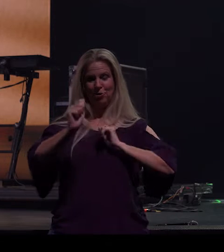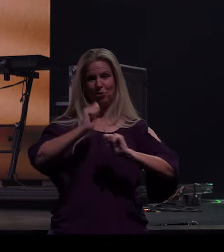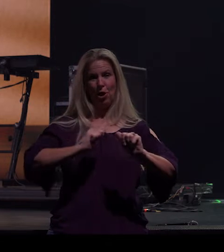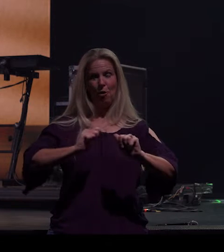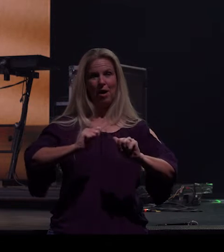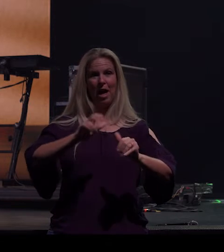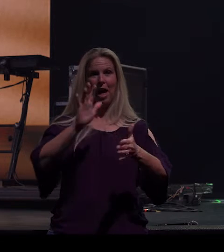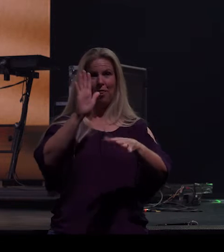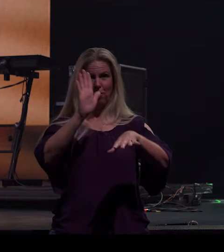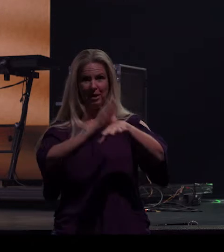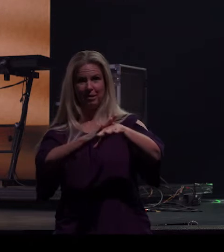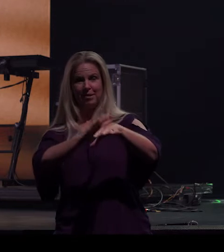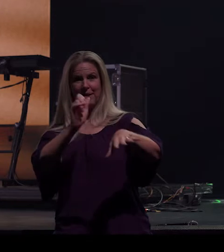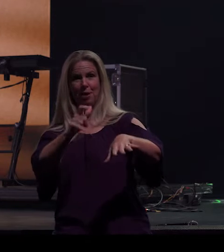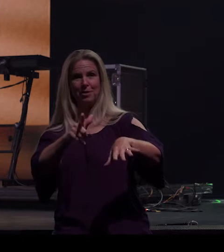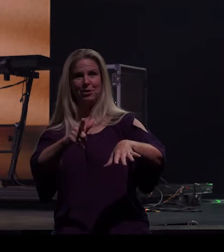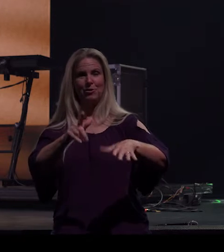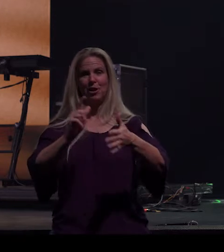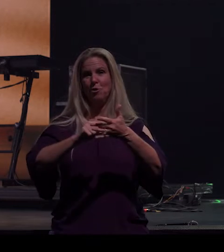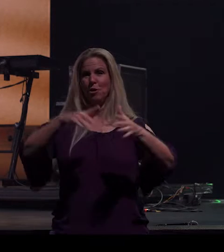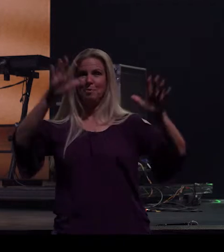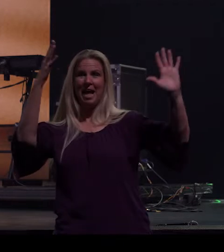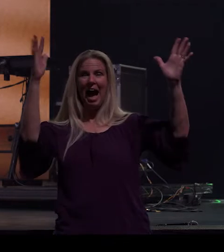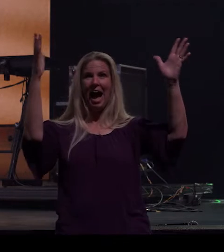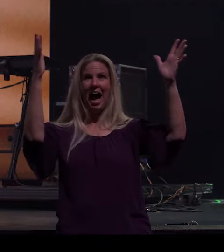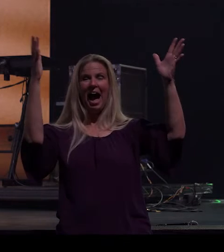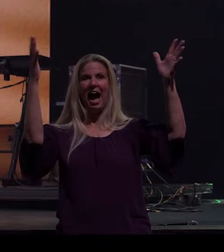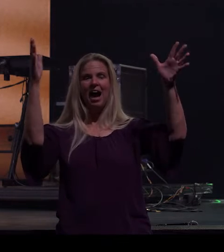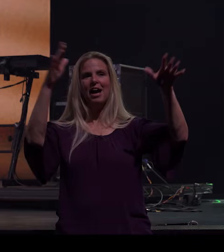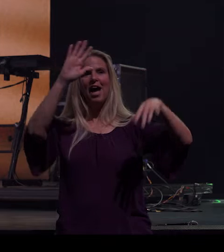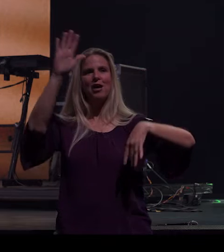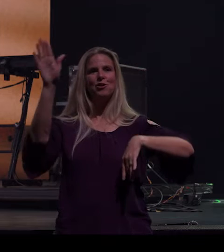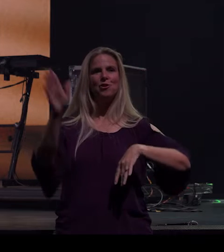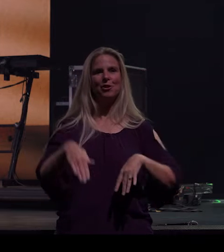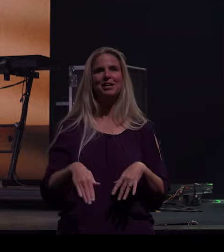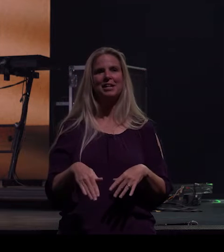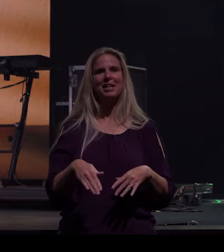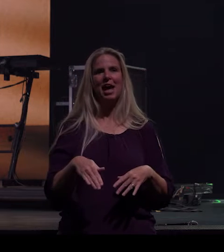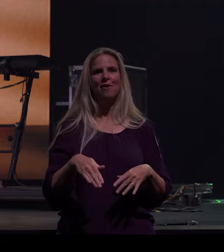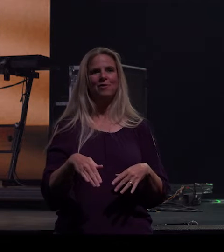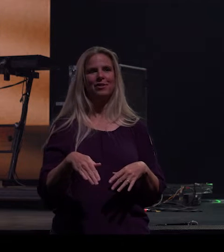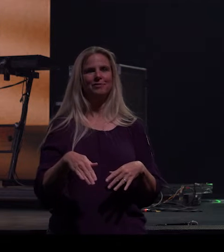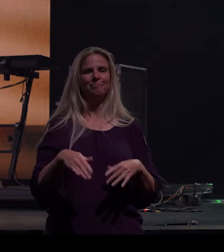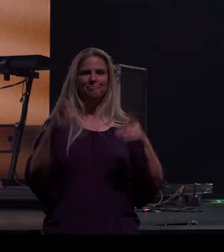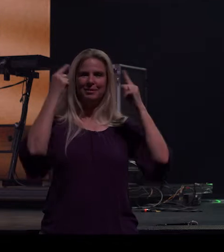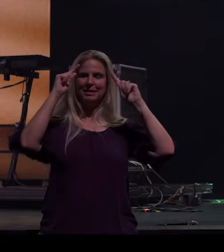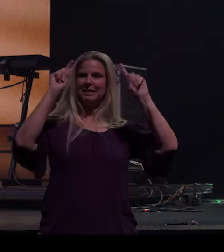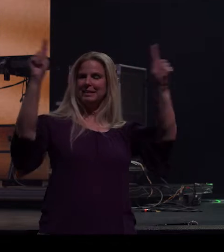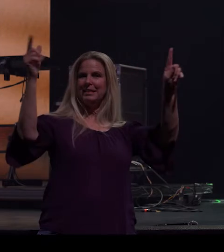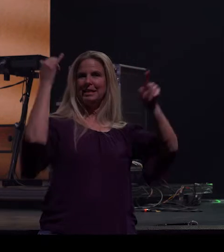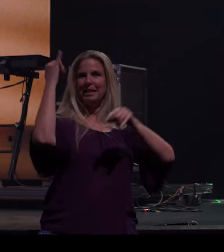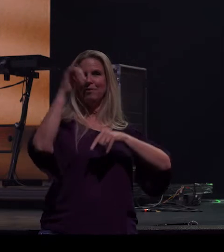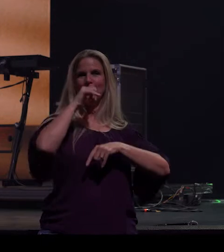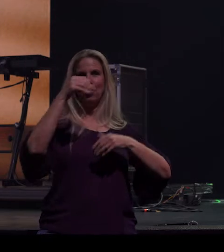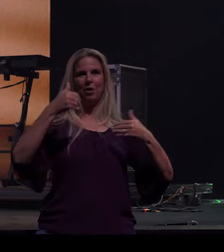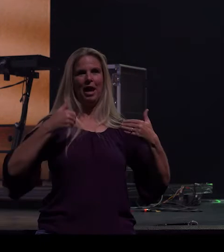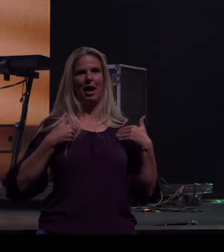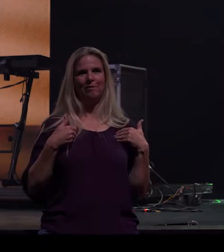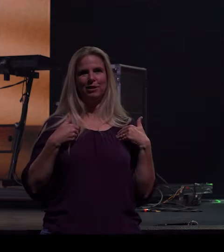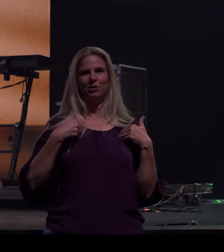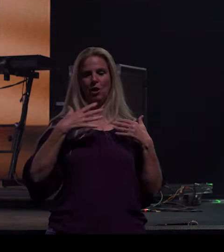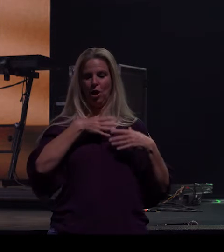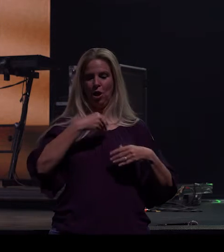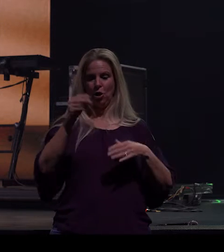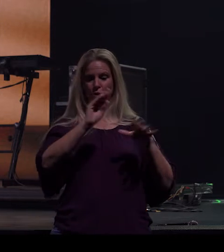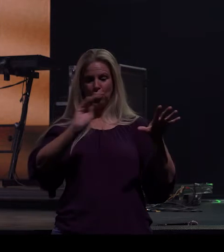okay? You're gonna go nuts, and you will never get off contestants' row if you don't know how much a snowblower costs. And